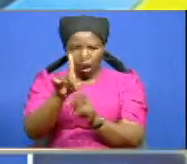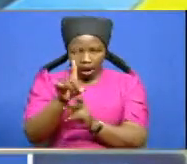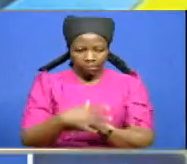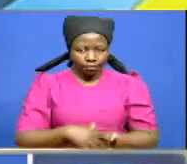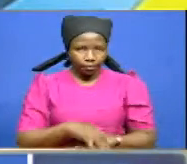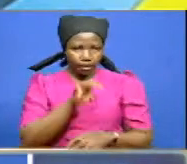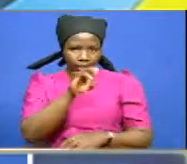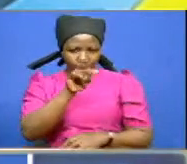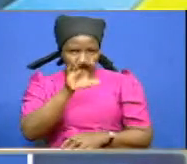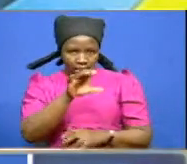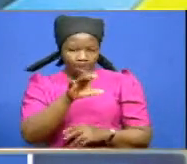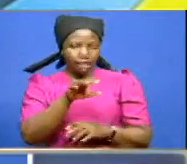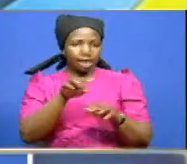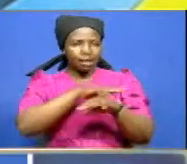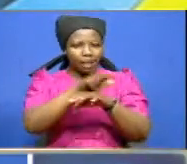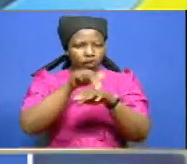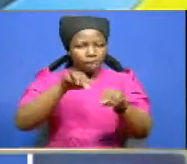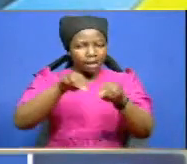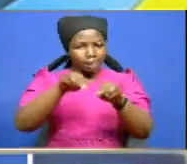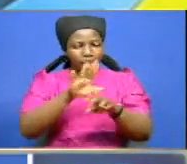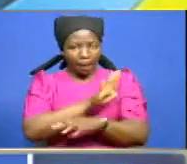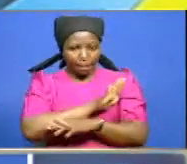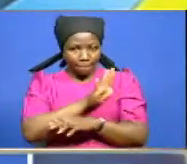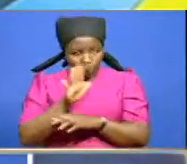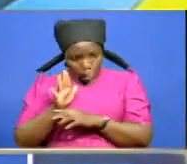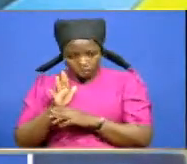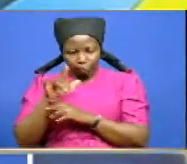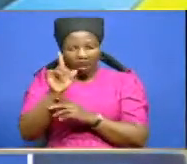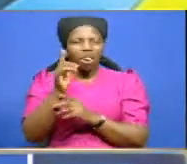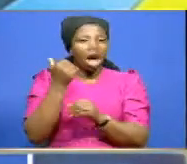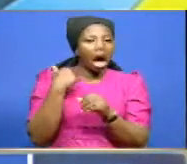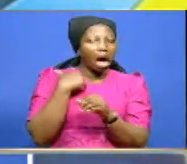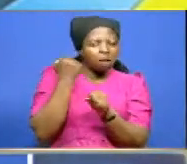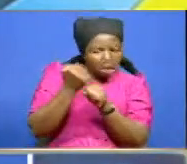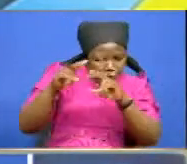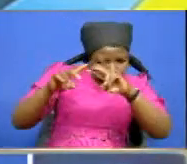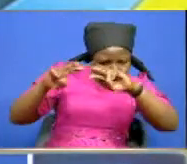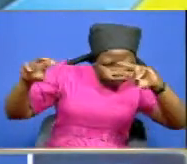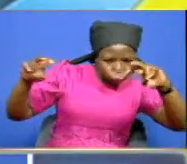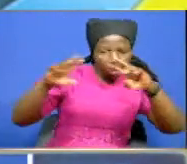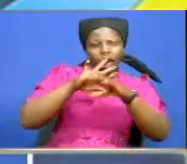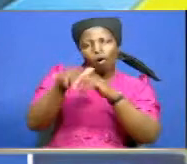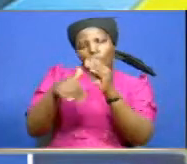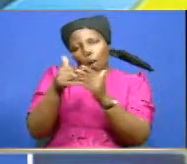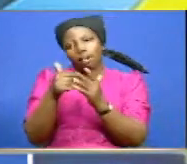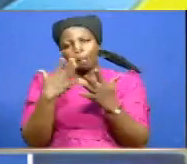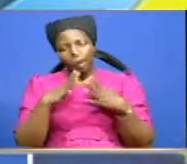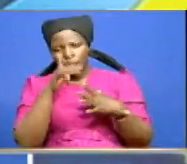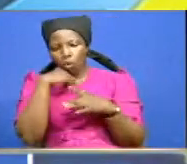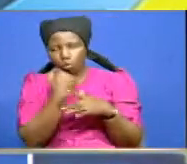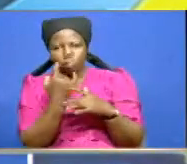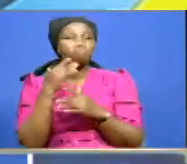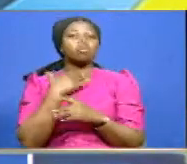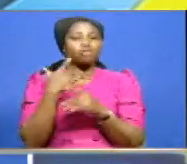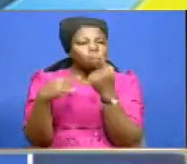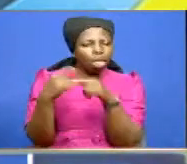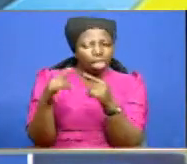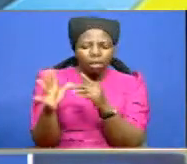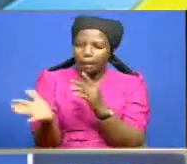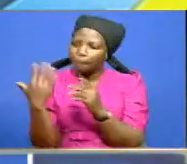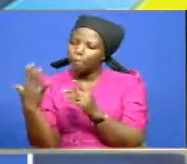reached the decision after undertaking keen scrutiny of all aspirants who presented their papers before the party's election